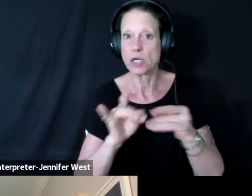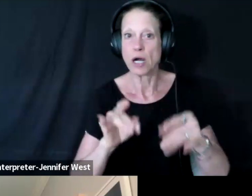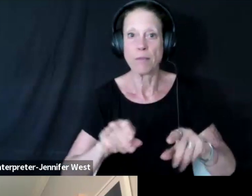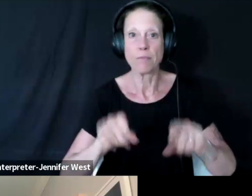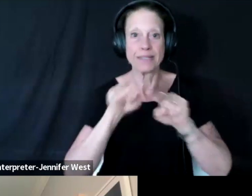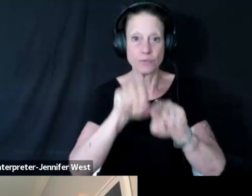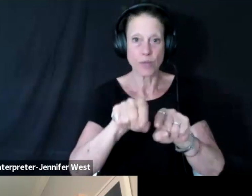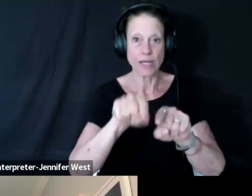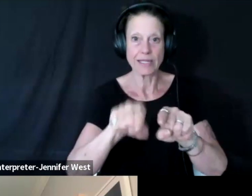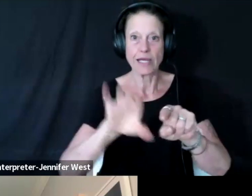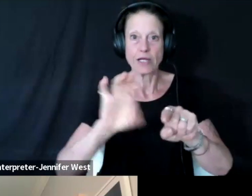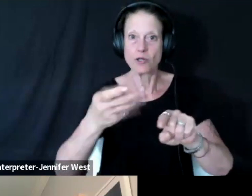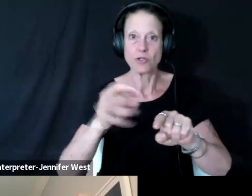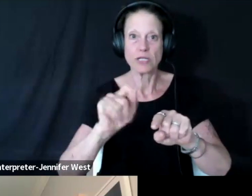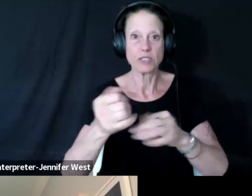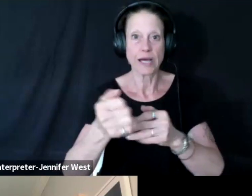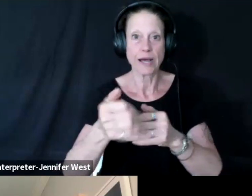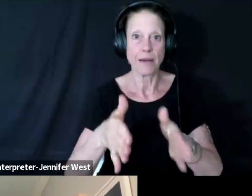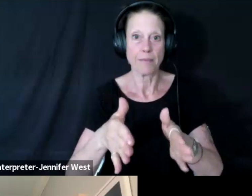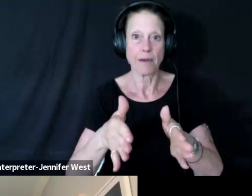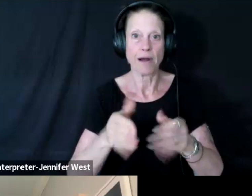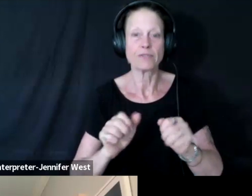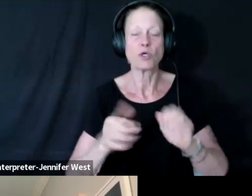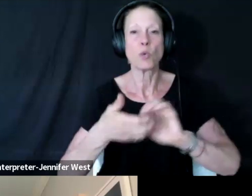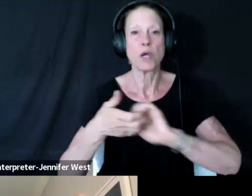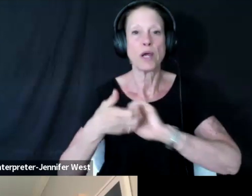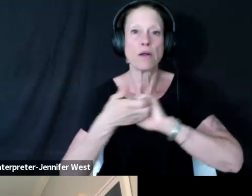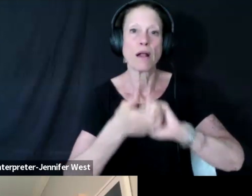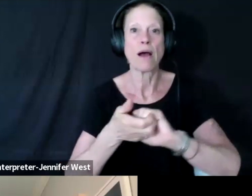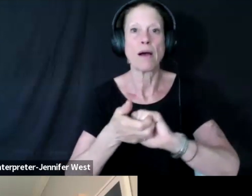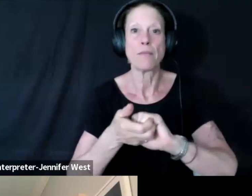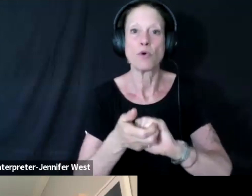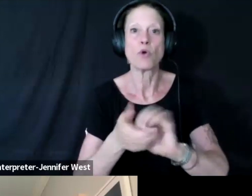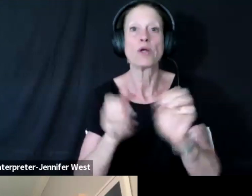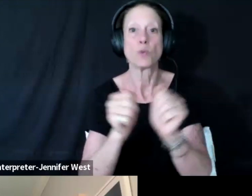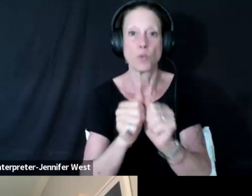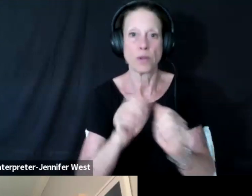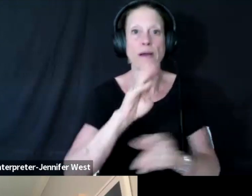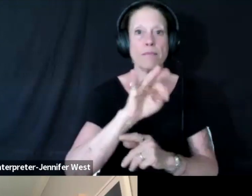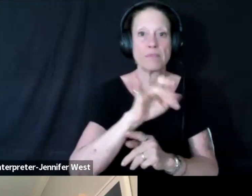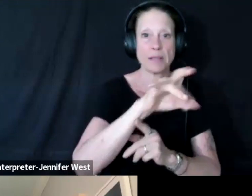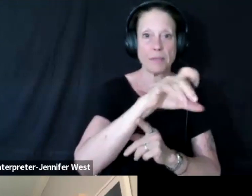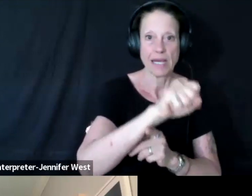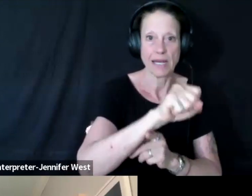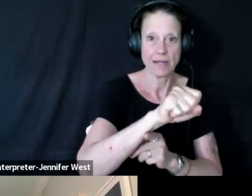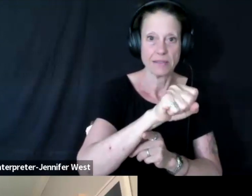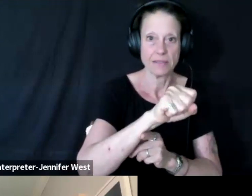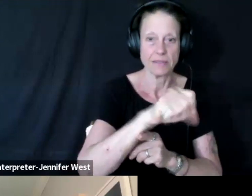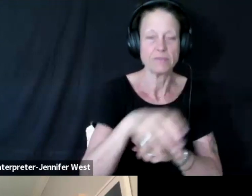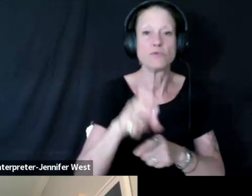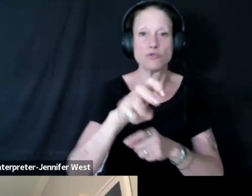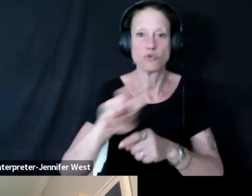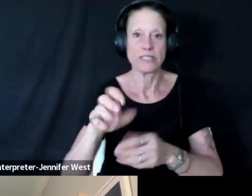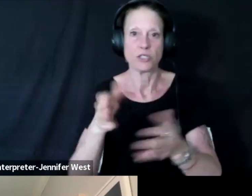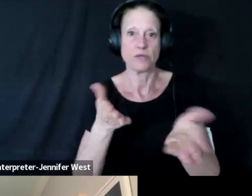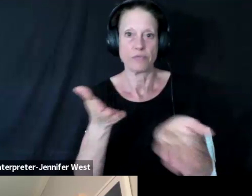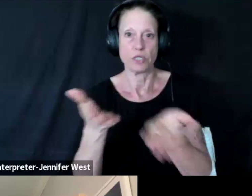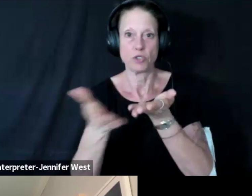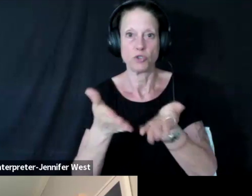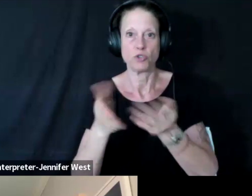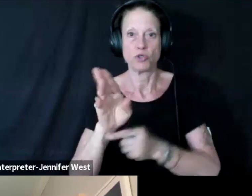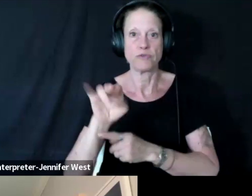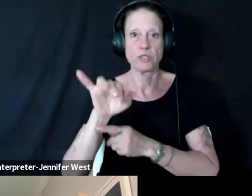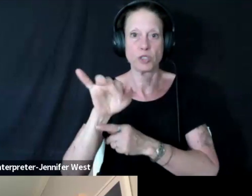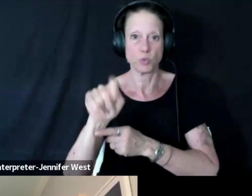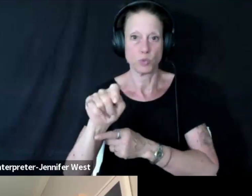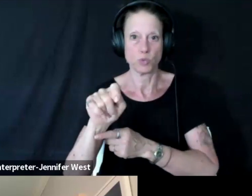so excited to be collaborating with Montgomery County Public Schools, MCPS, Transition Services Unit to provide